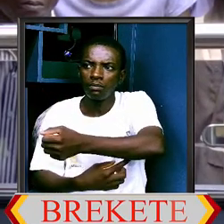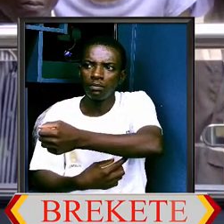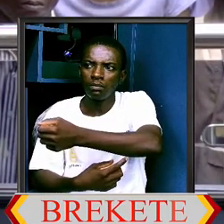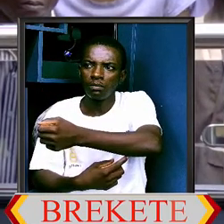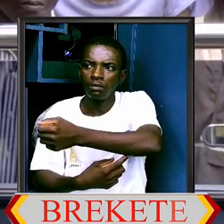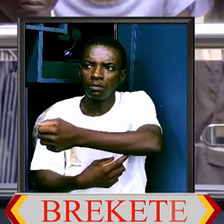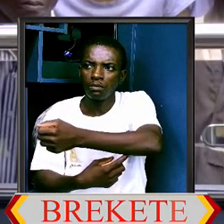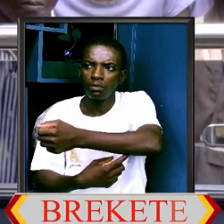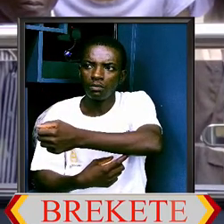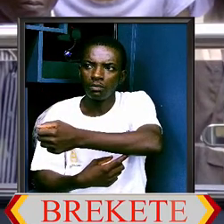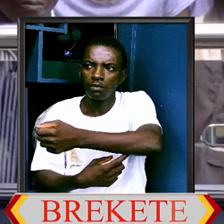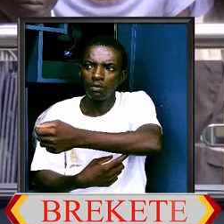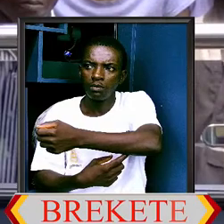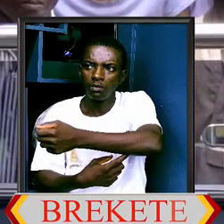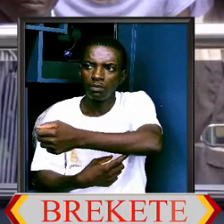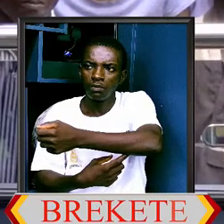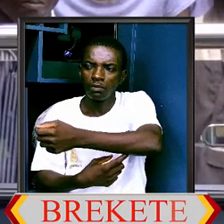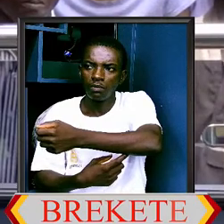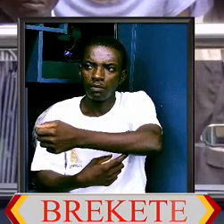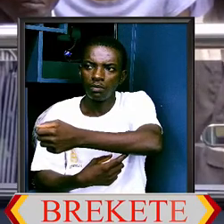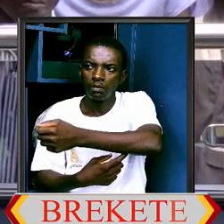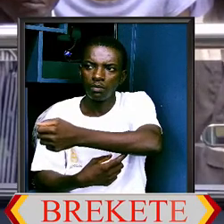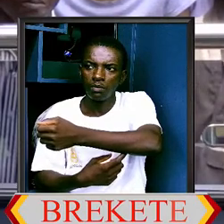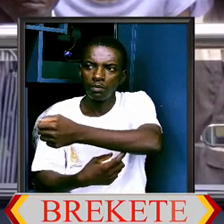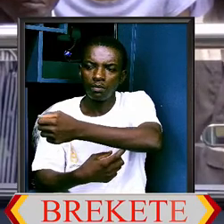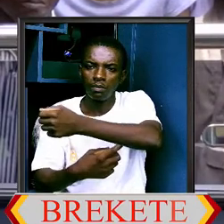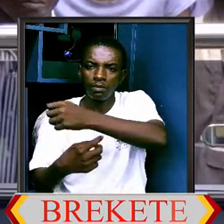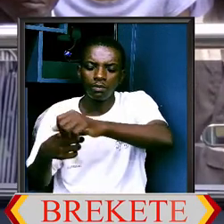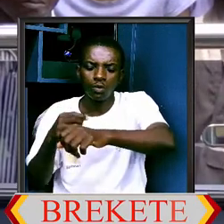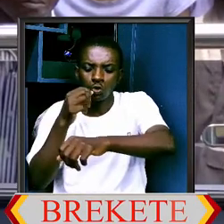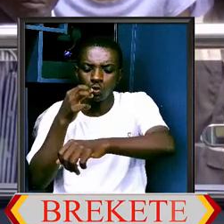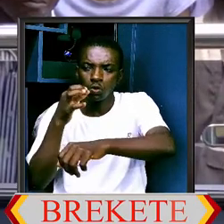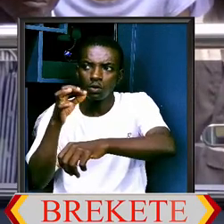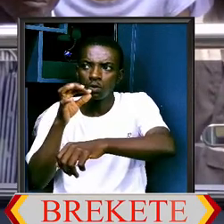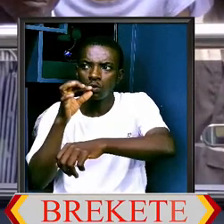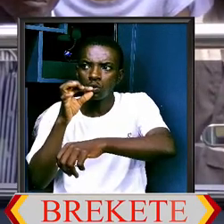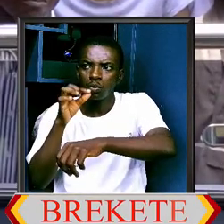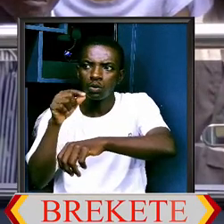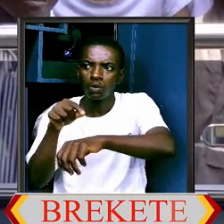life, putting cigarette burn in my body,